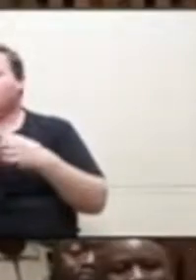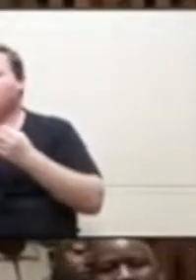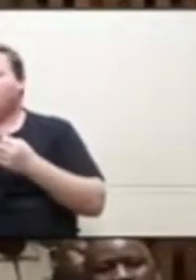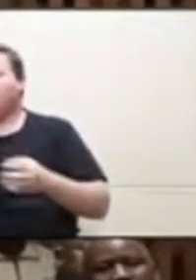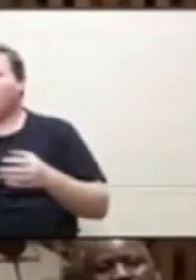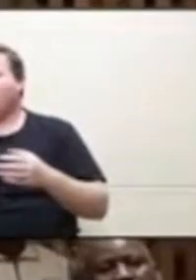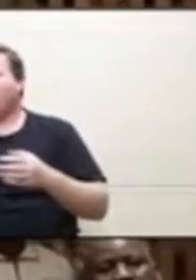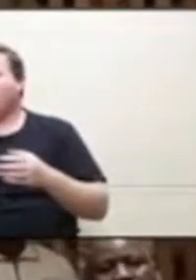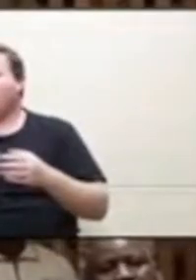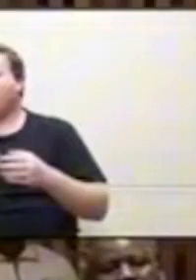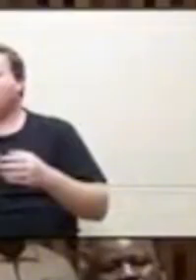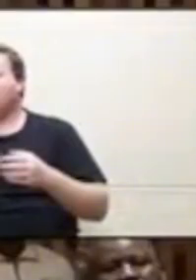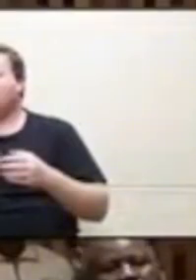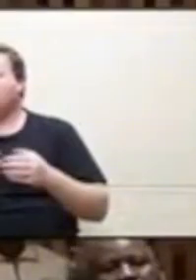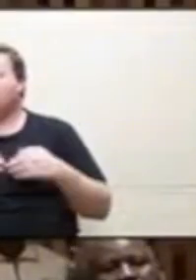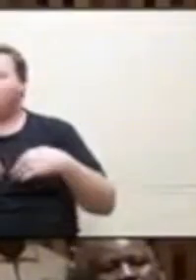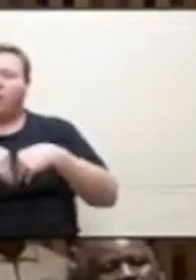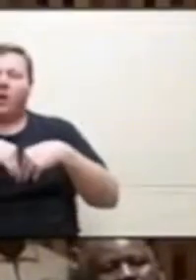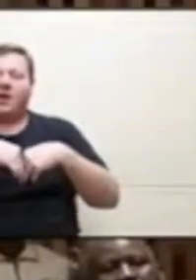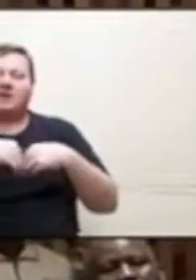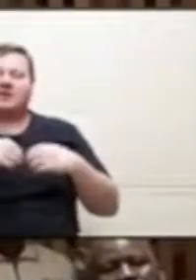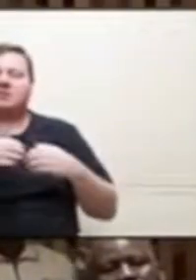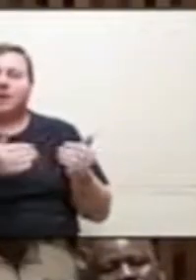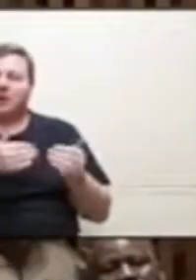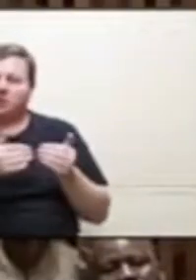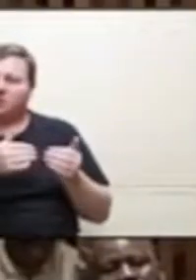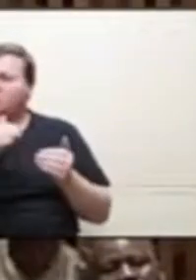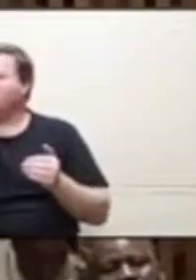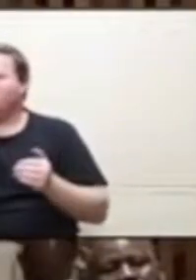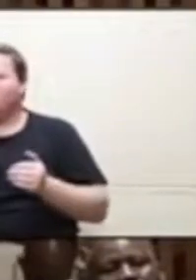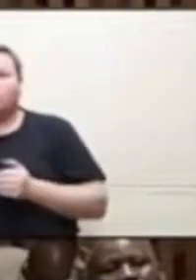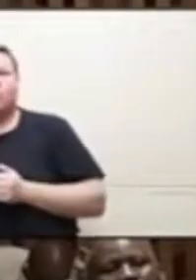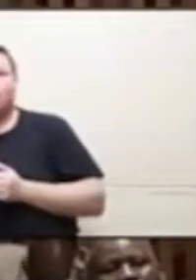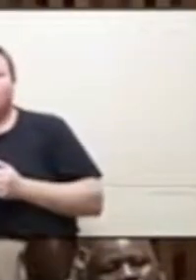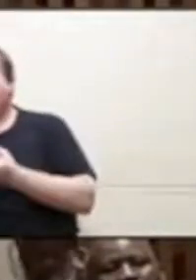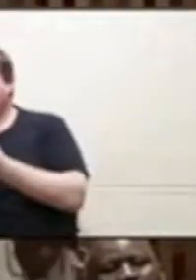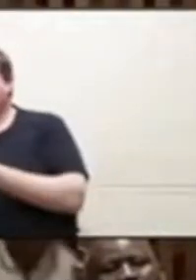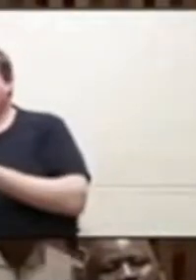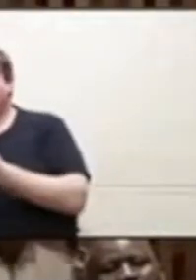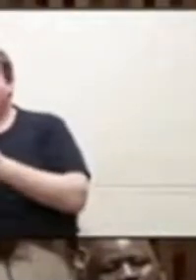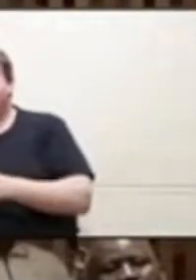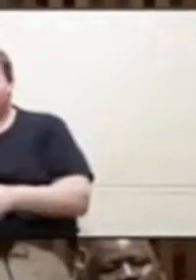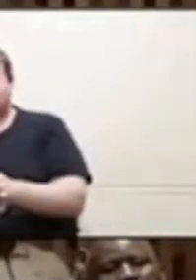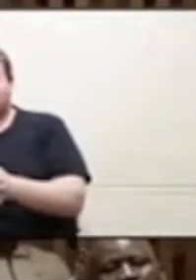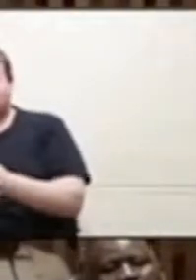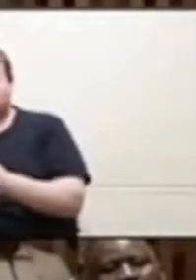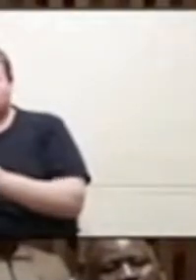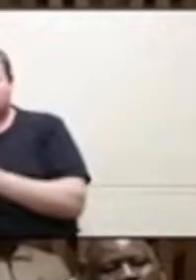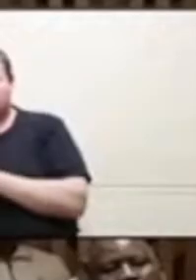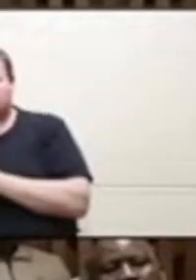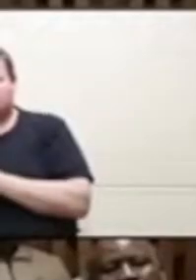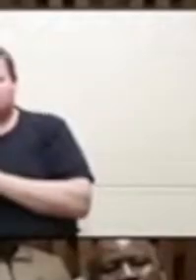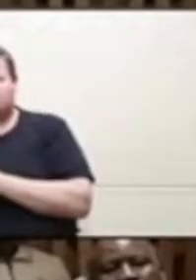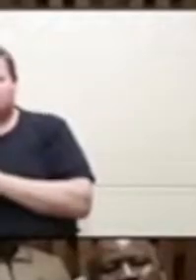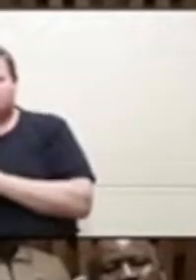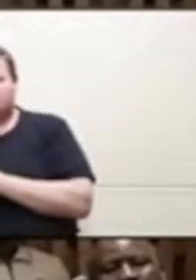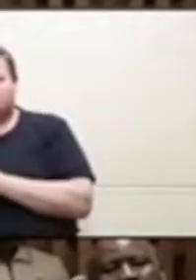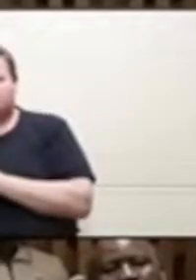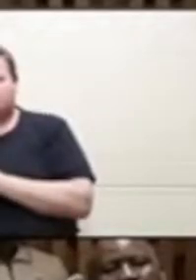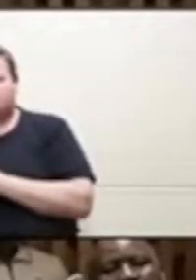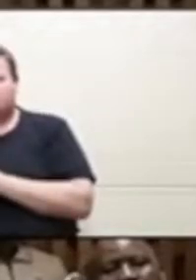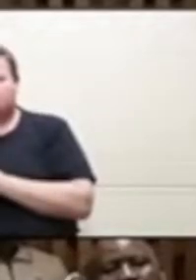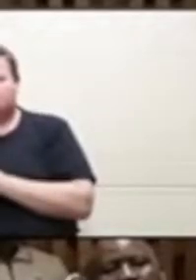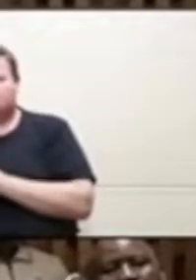waste. We had highlighted when we started that we are not a water authority. I think it's written like that in